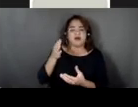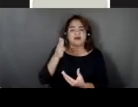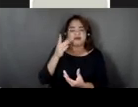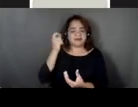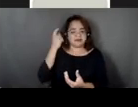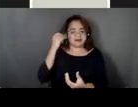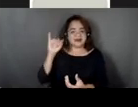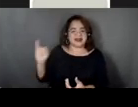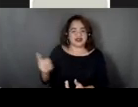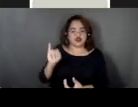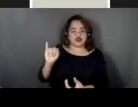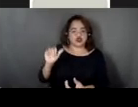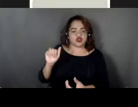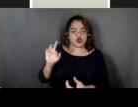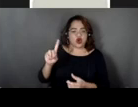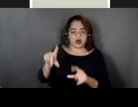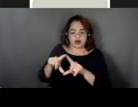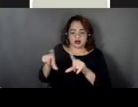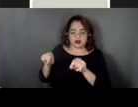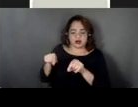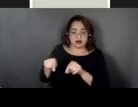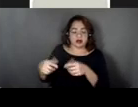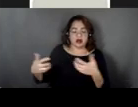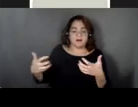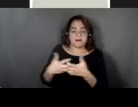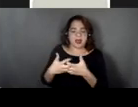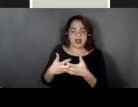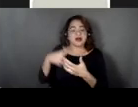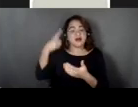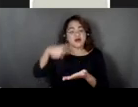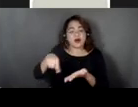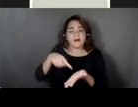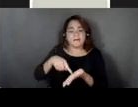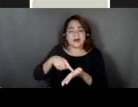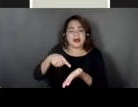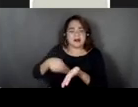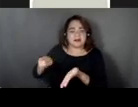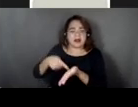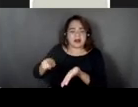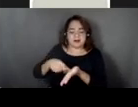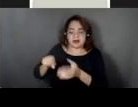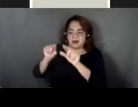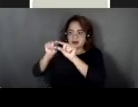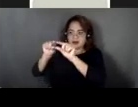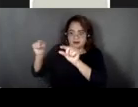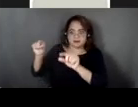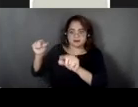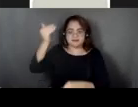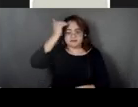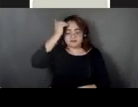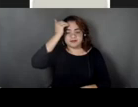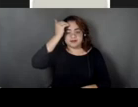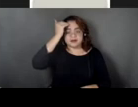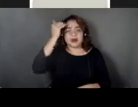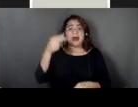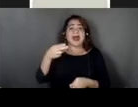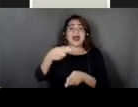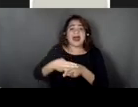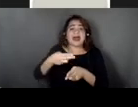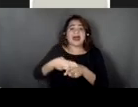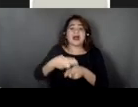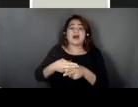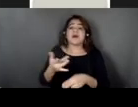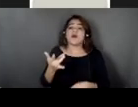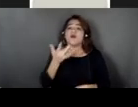on the insurance card so that things can match up from a billing perspective. But we're trying to make the name in use be